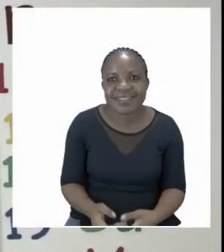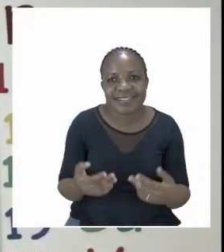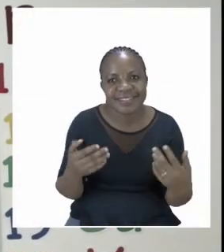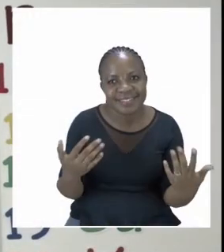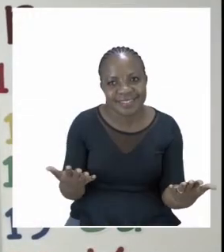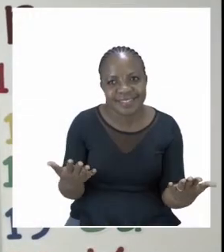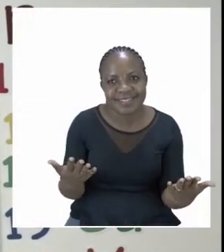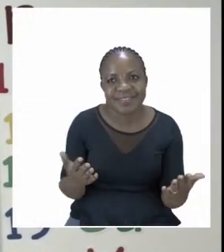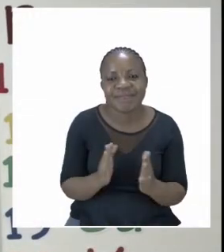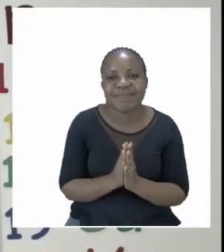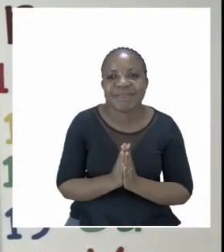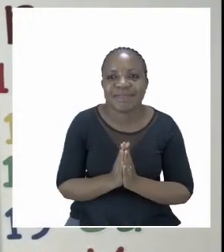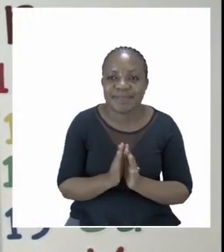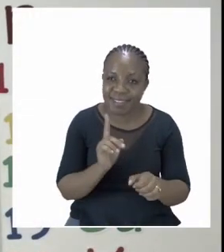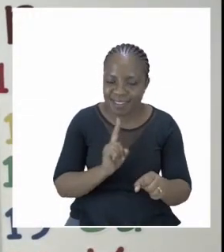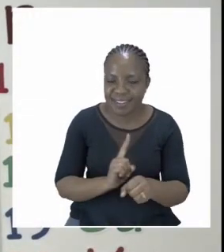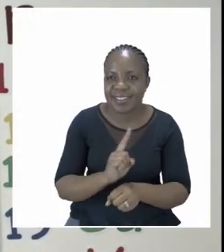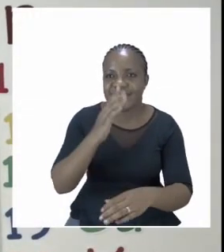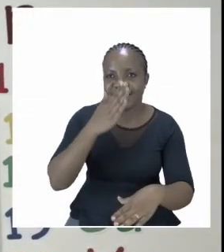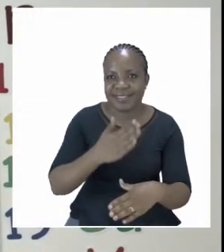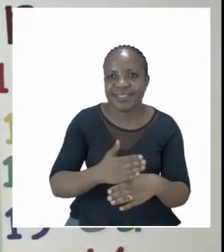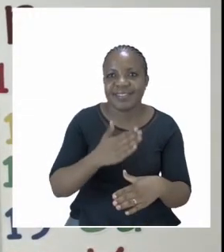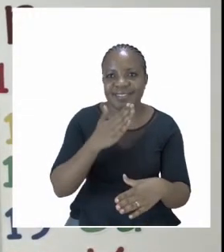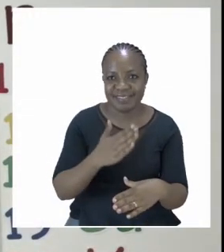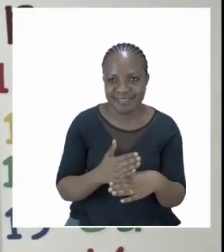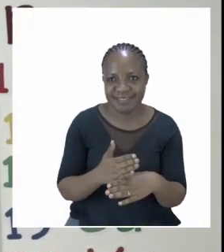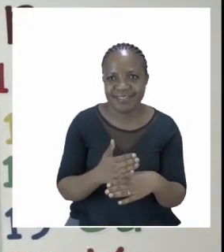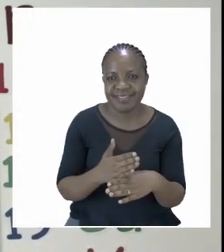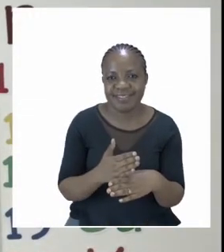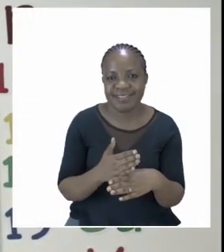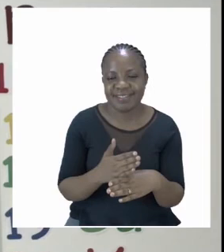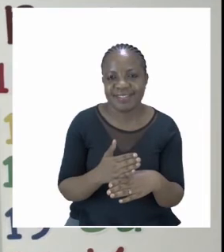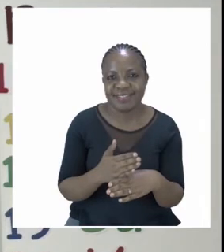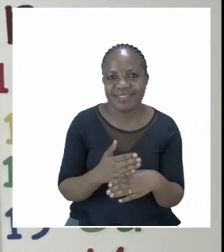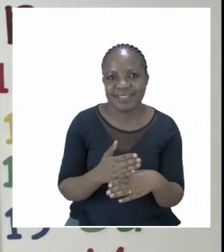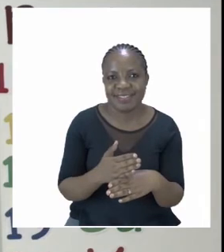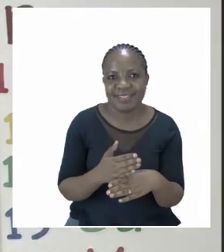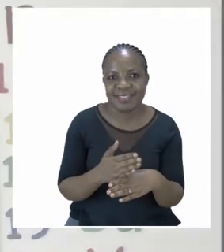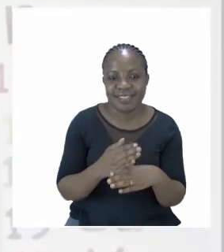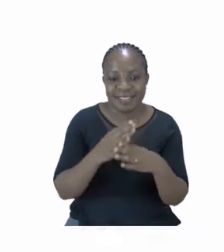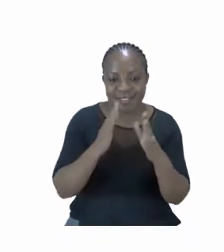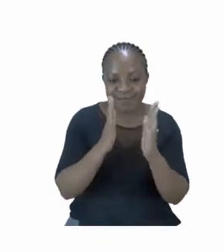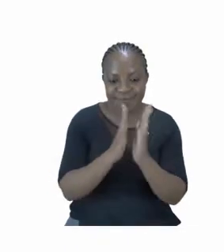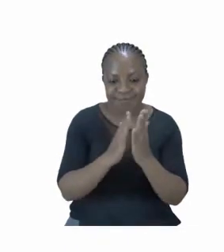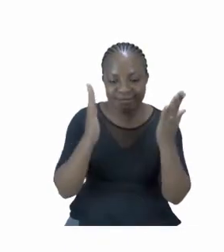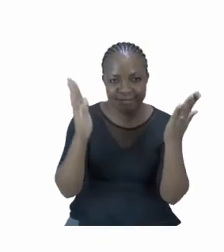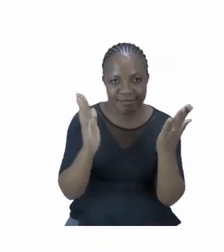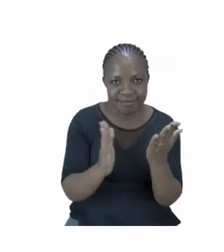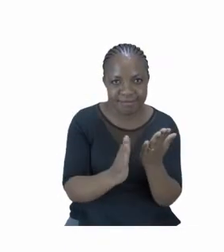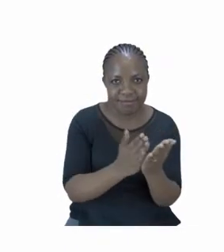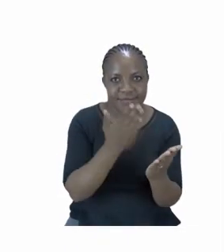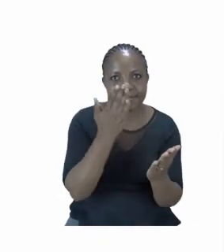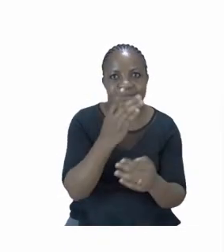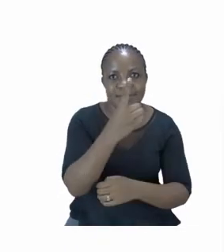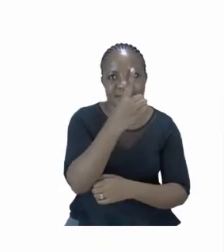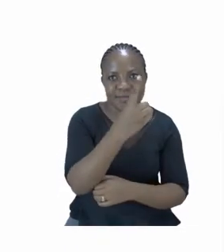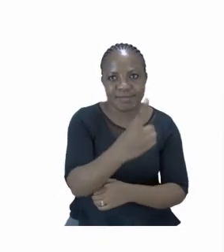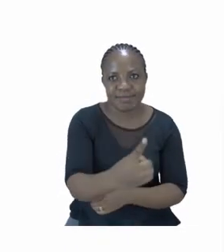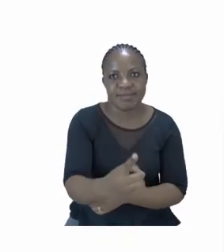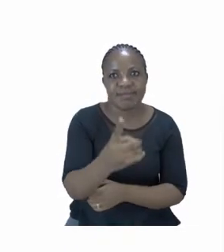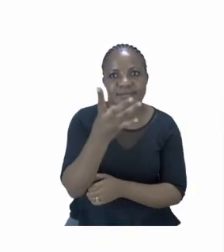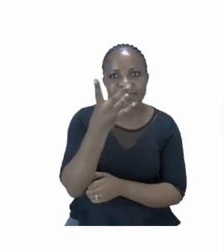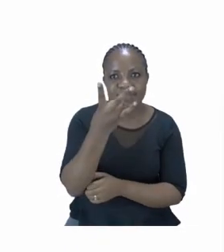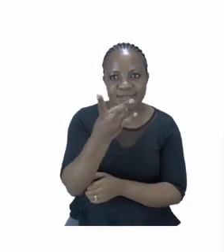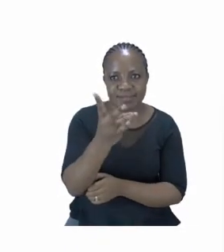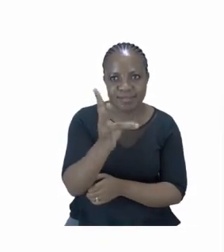For our first exercise for today, we are going to be looking at page 17.